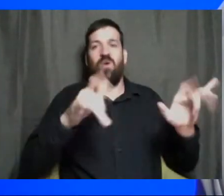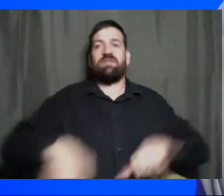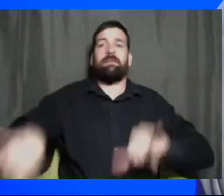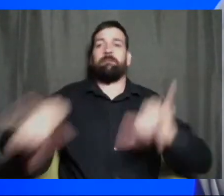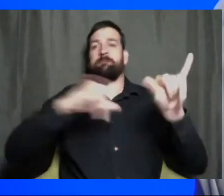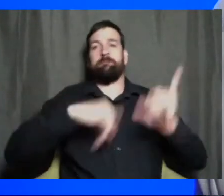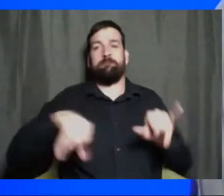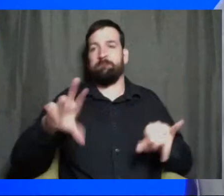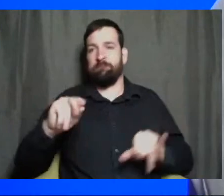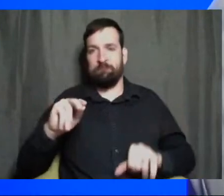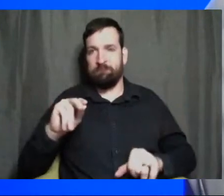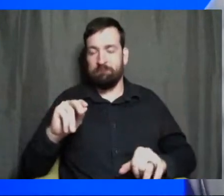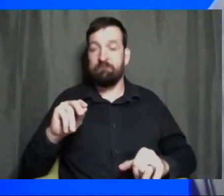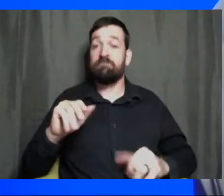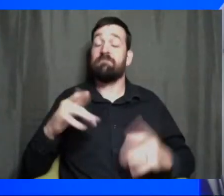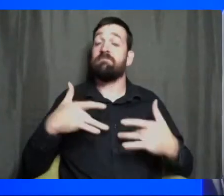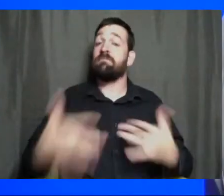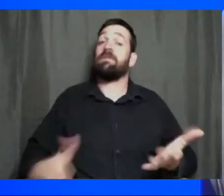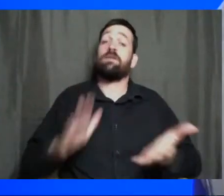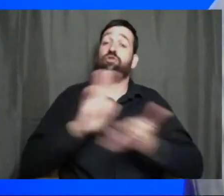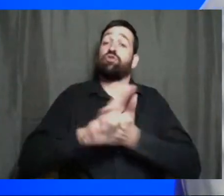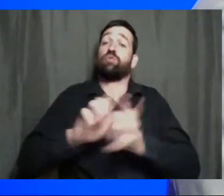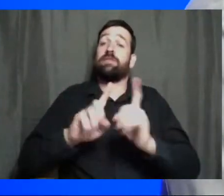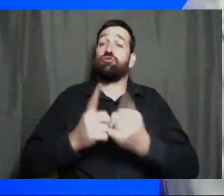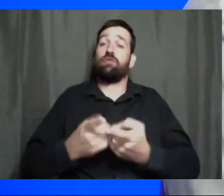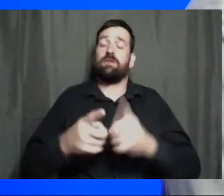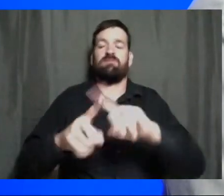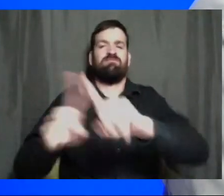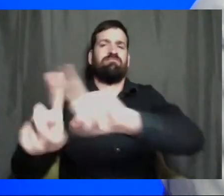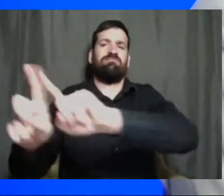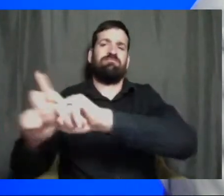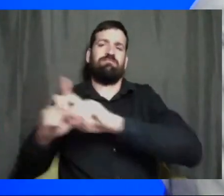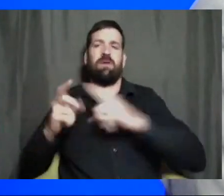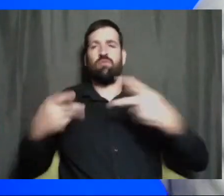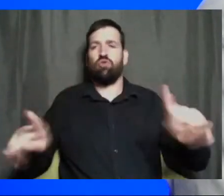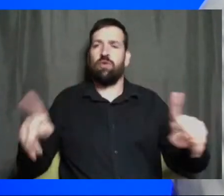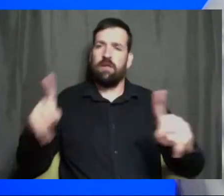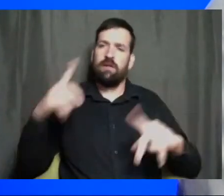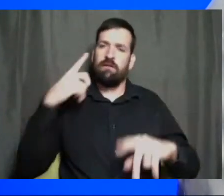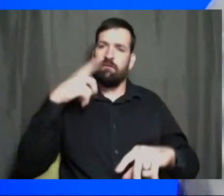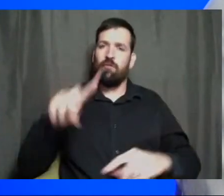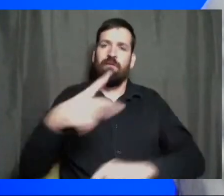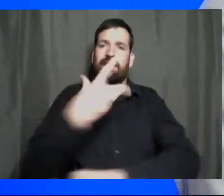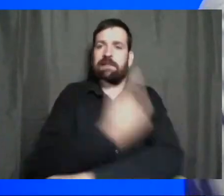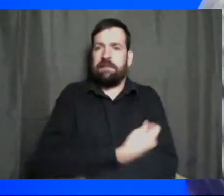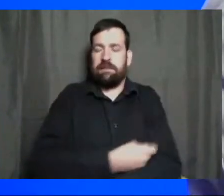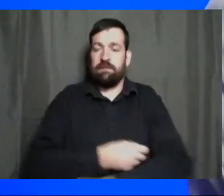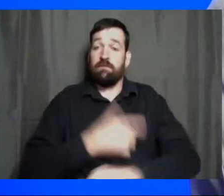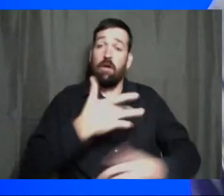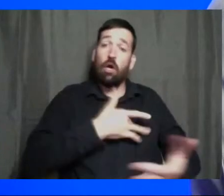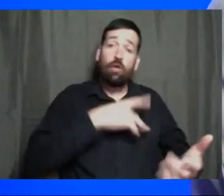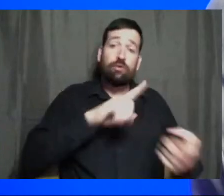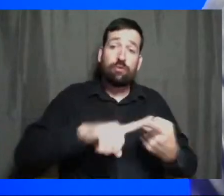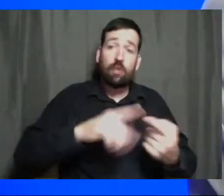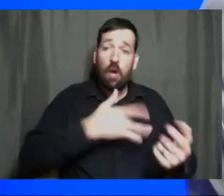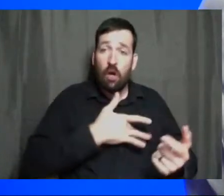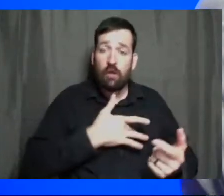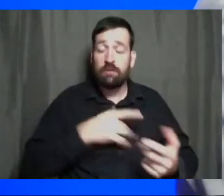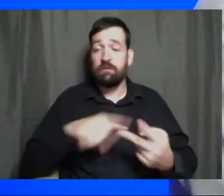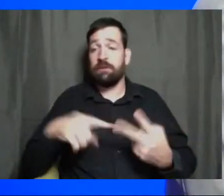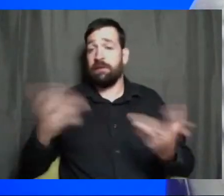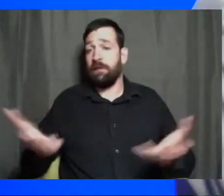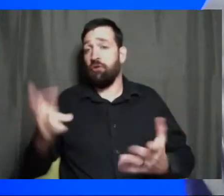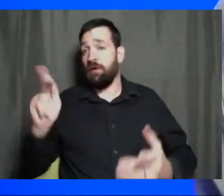school districts, there are so many opportunities to get vaccinations, whether it's heart to heart, or whether here at KU or through